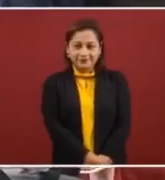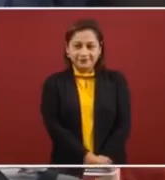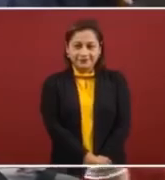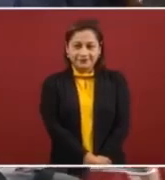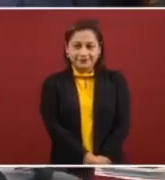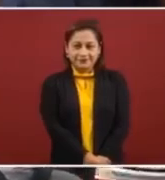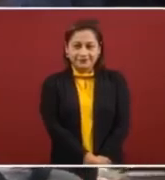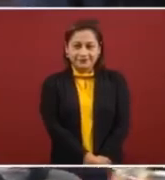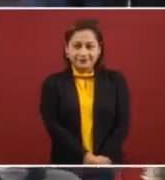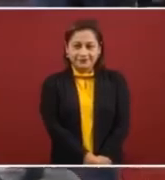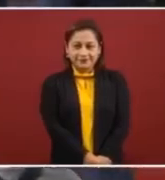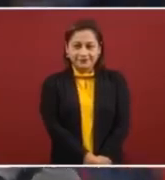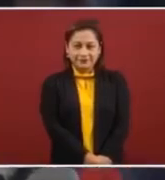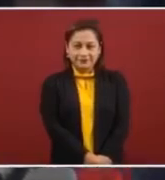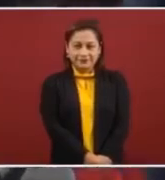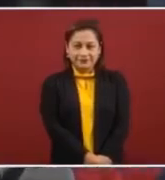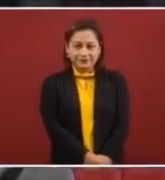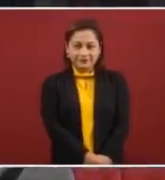sweet.